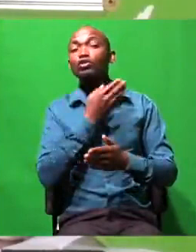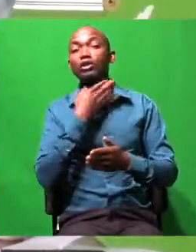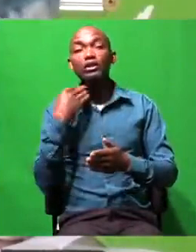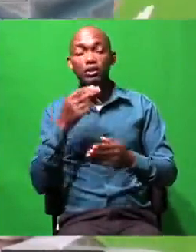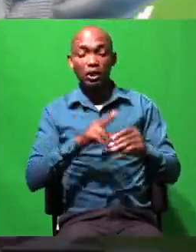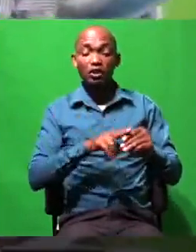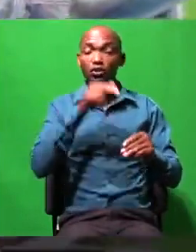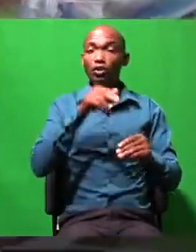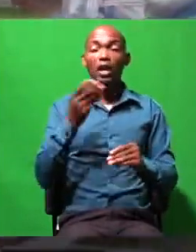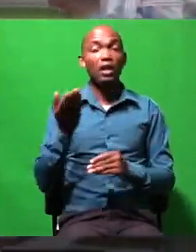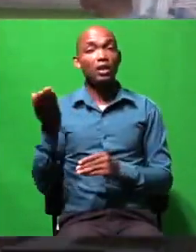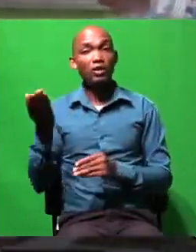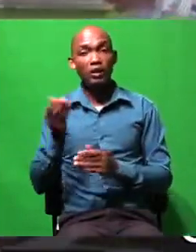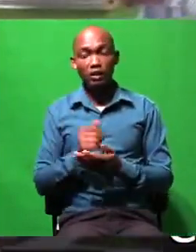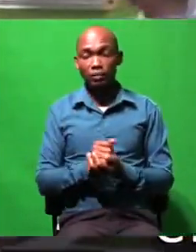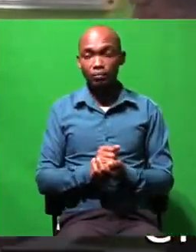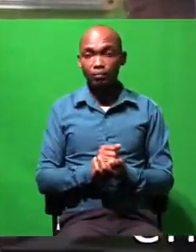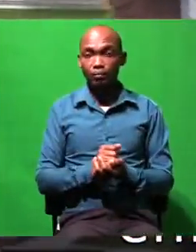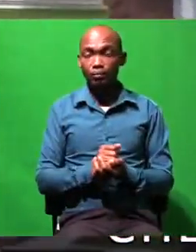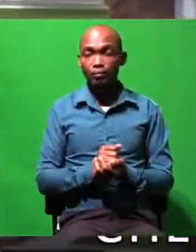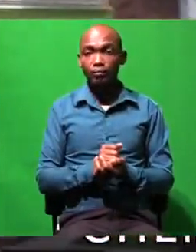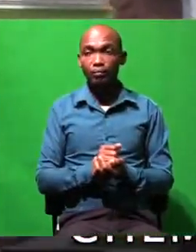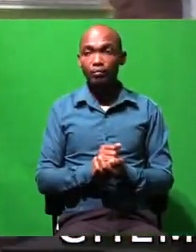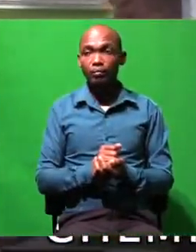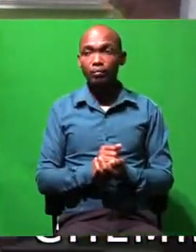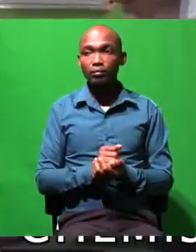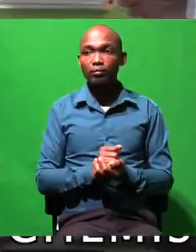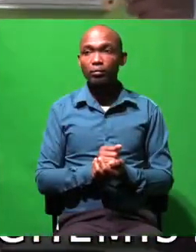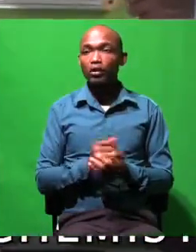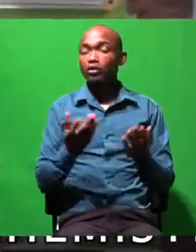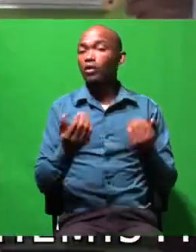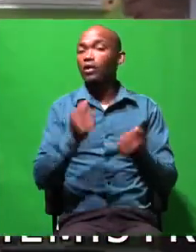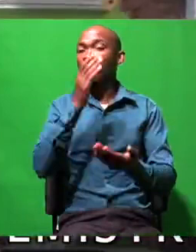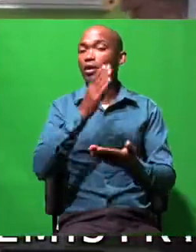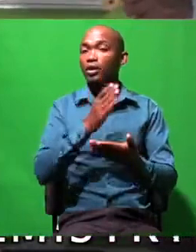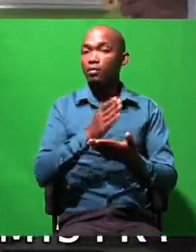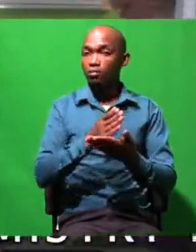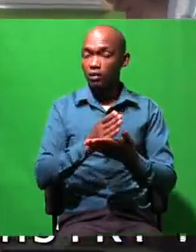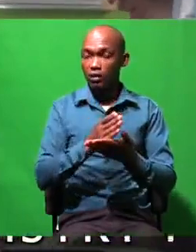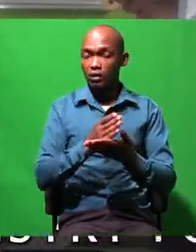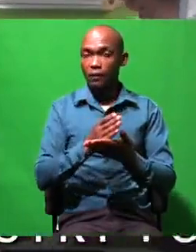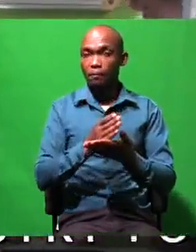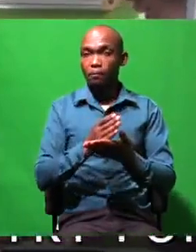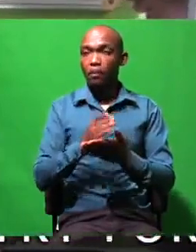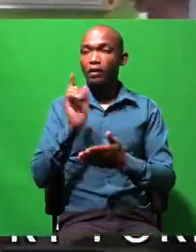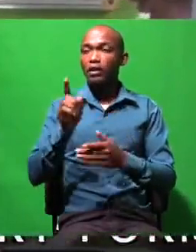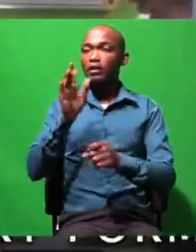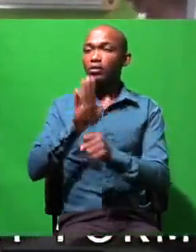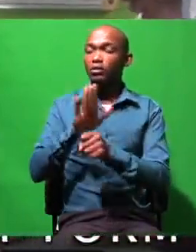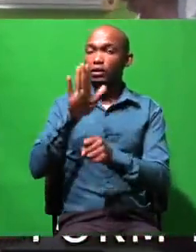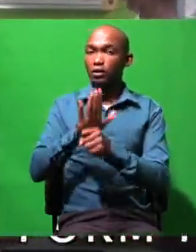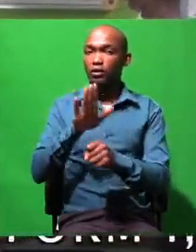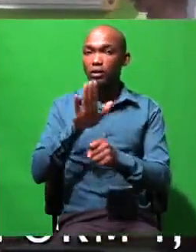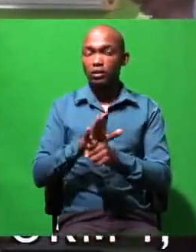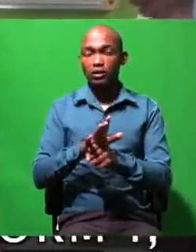others. We have also, I think we have completing on this, but there are a